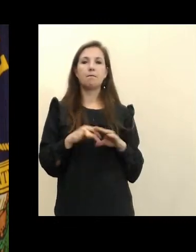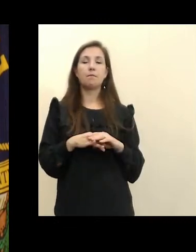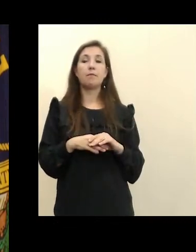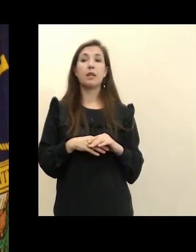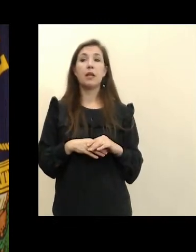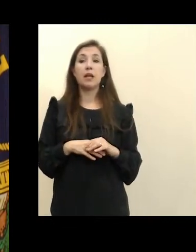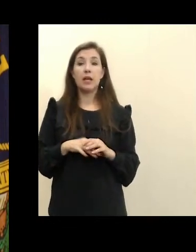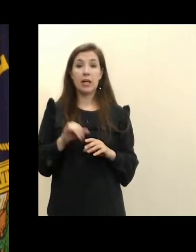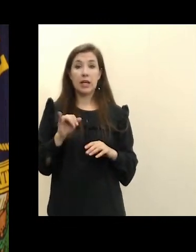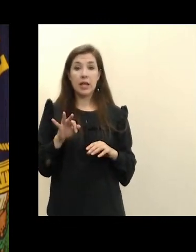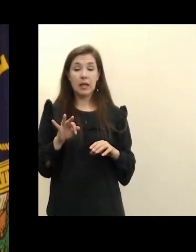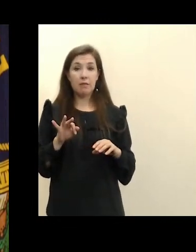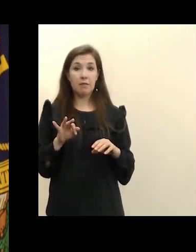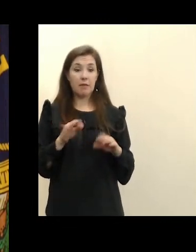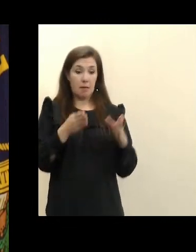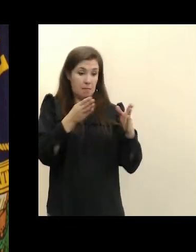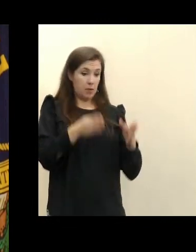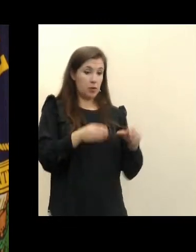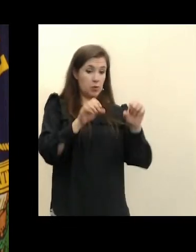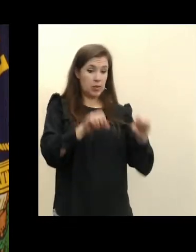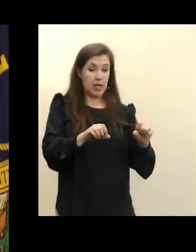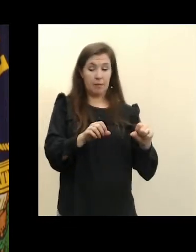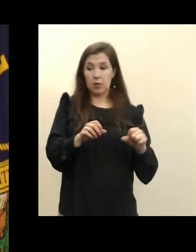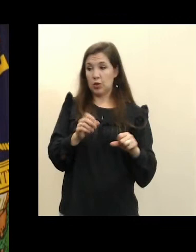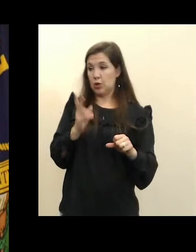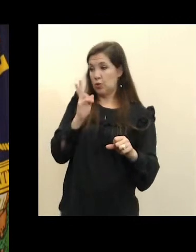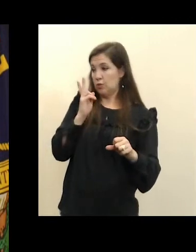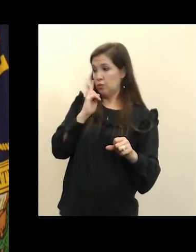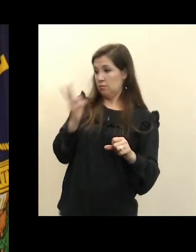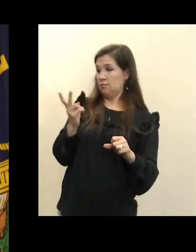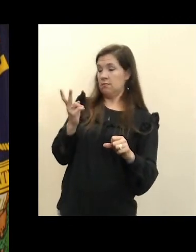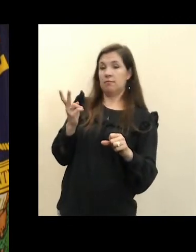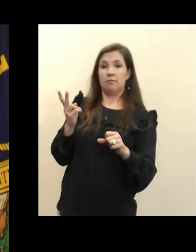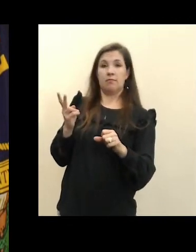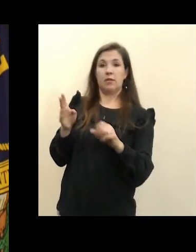if someone was able to witness their child or their grandchild or their